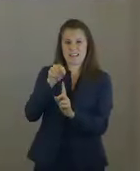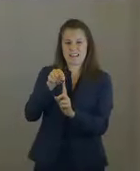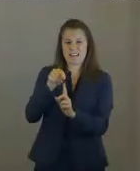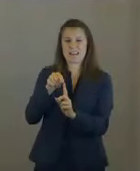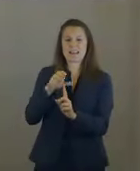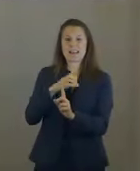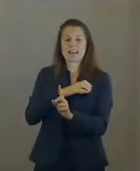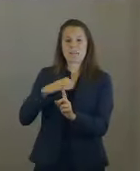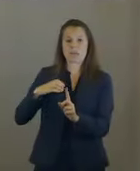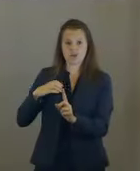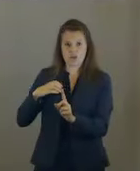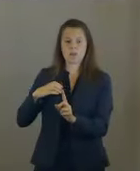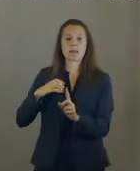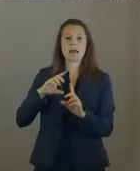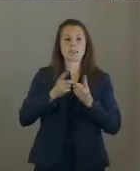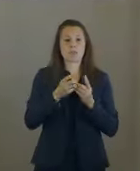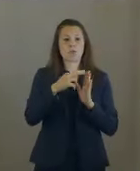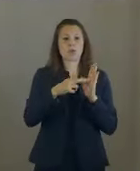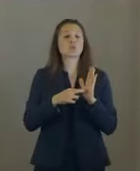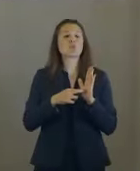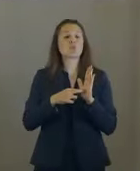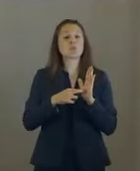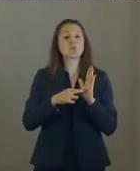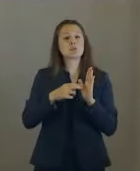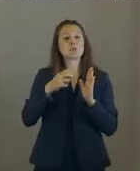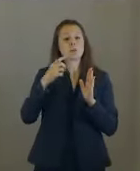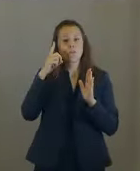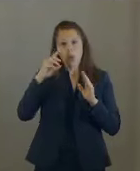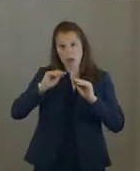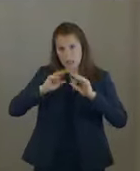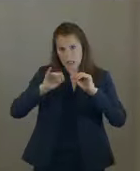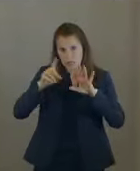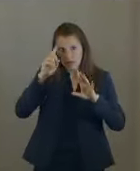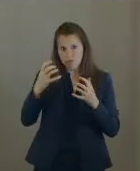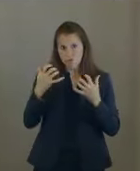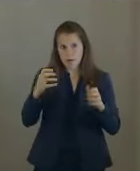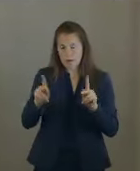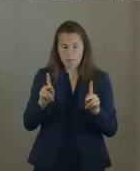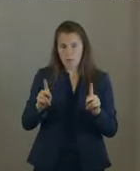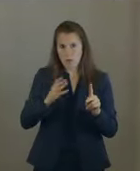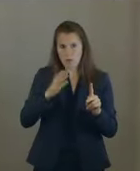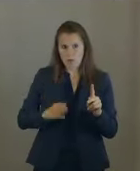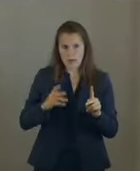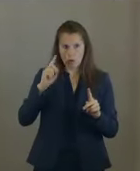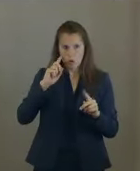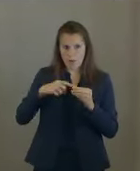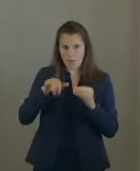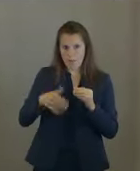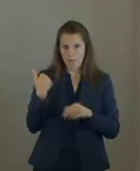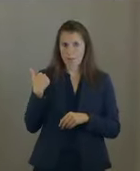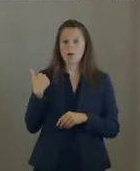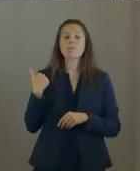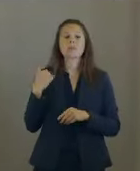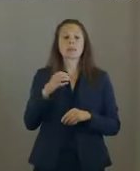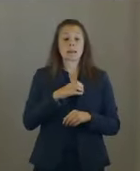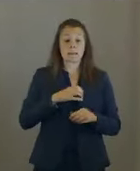the Commission and Department rules. For the benefit of members of the public who may have not heard us speak to this matter before, the